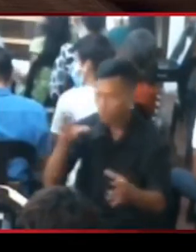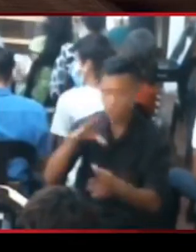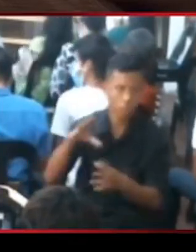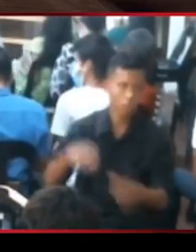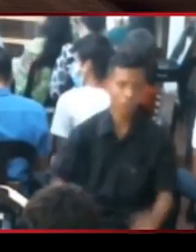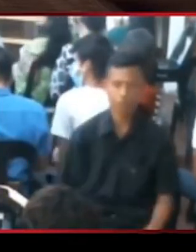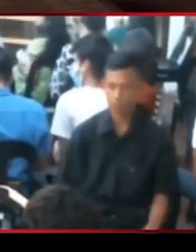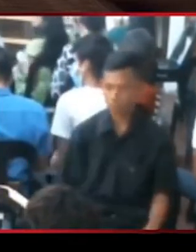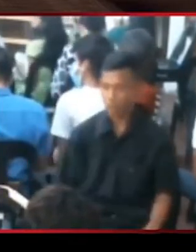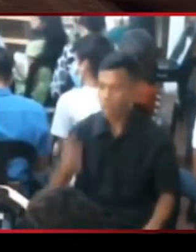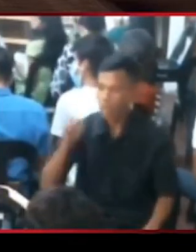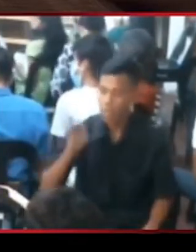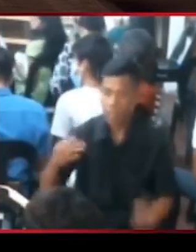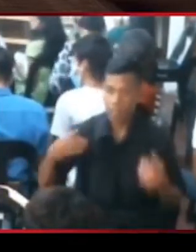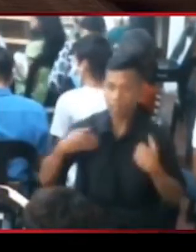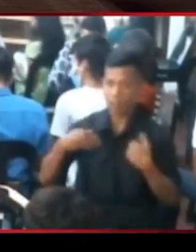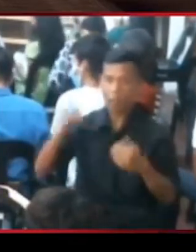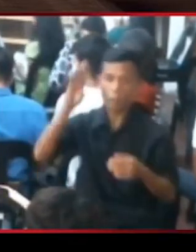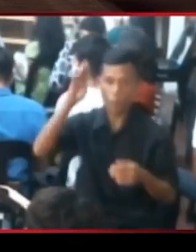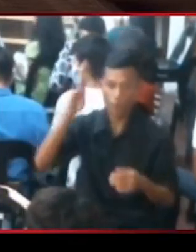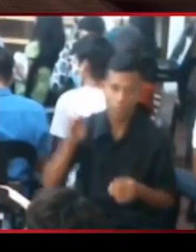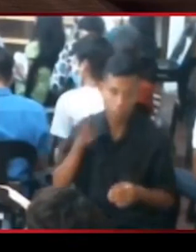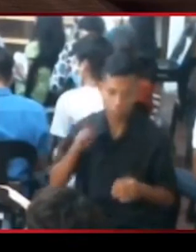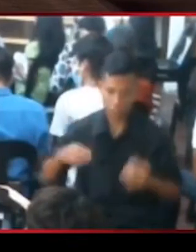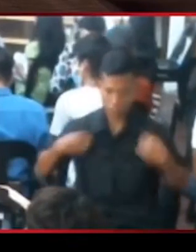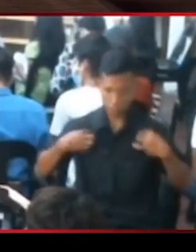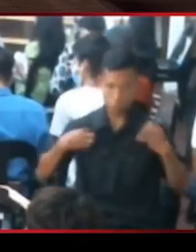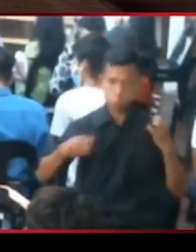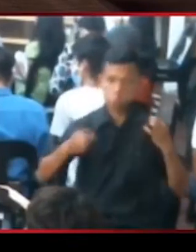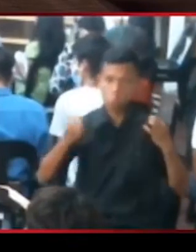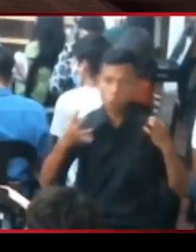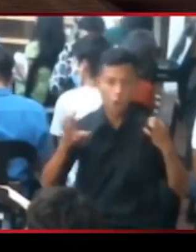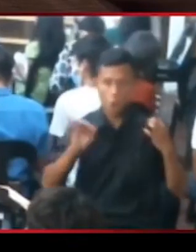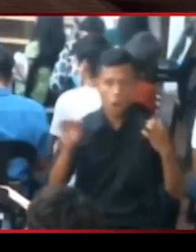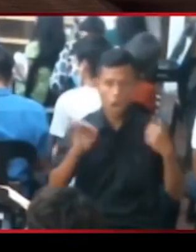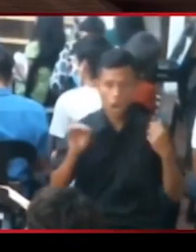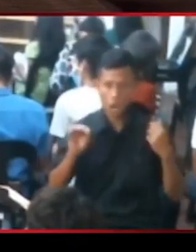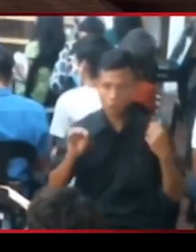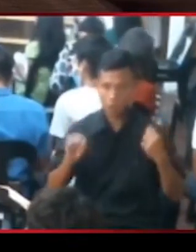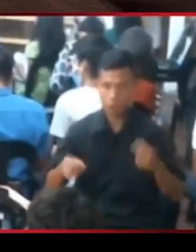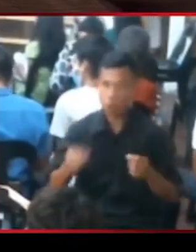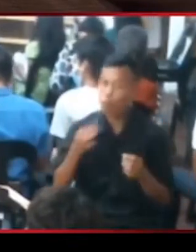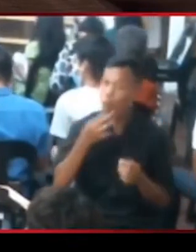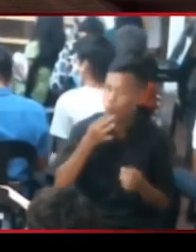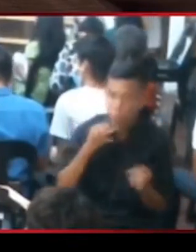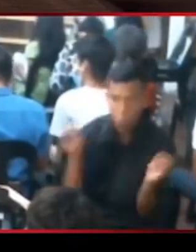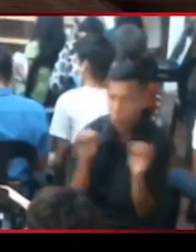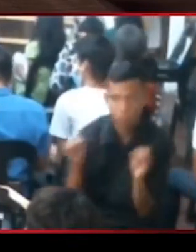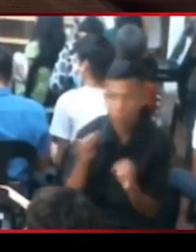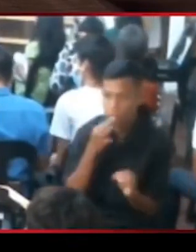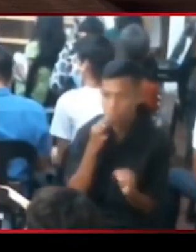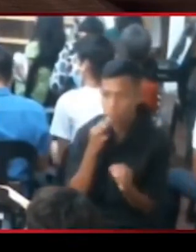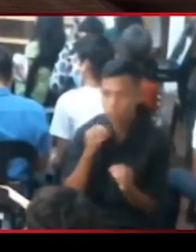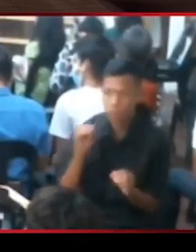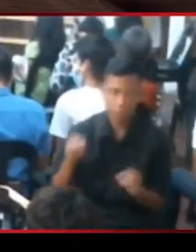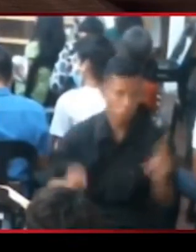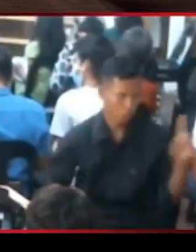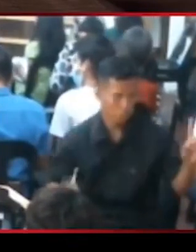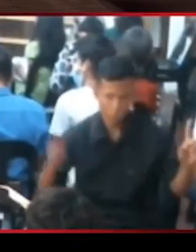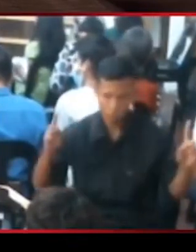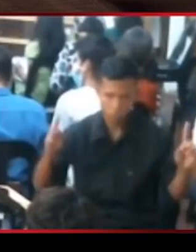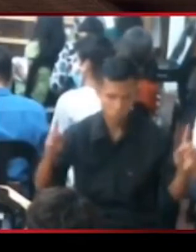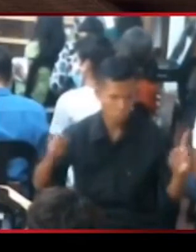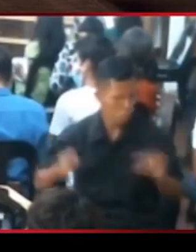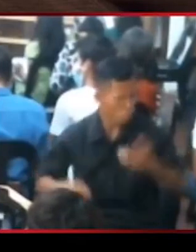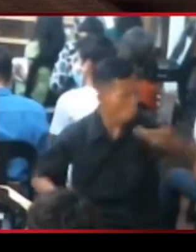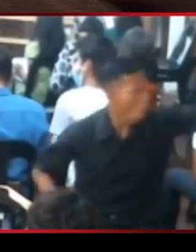If a brother or sister be naked and destitute of daily food, and one of you say unto them,